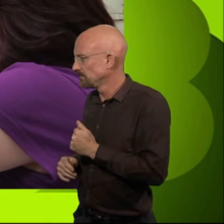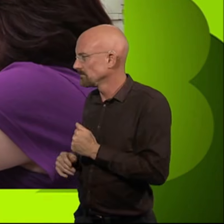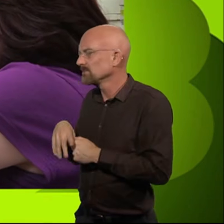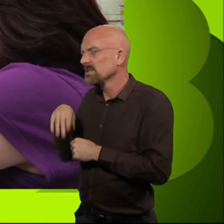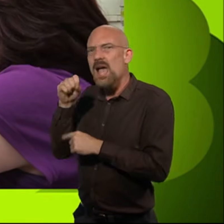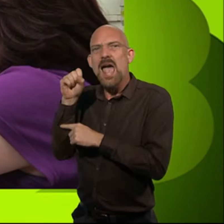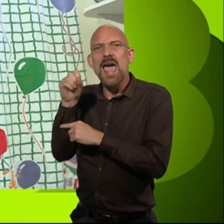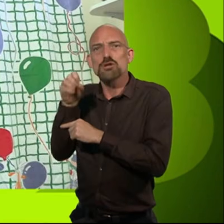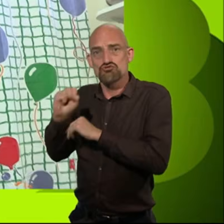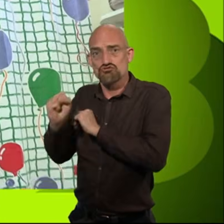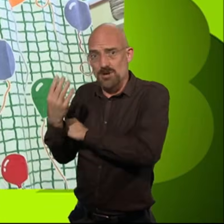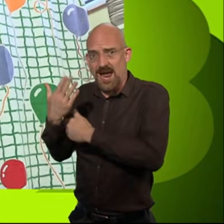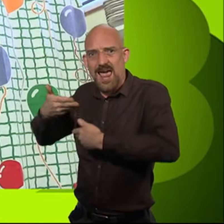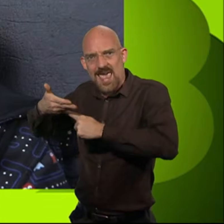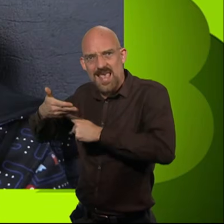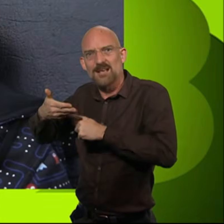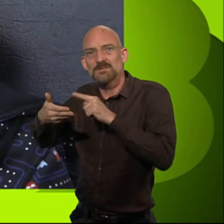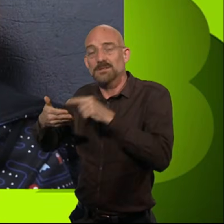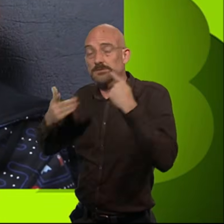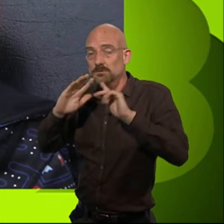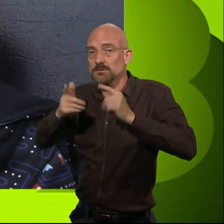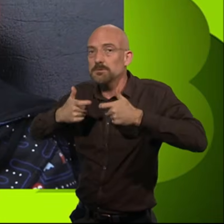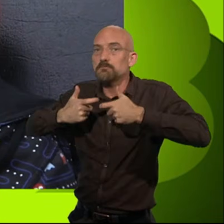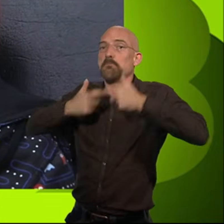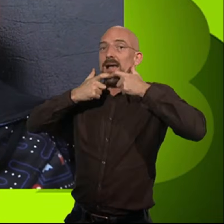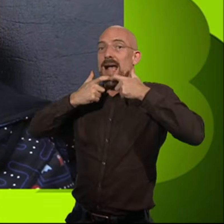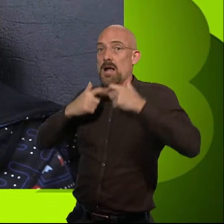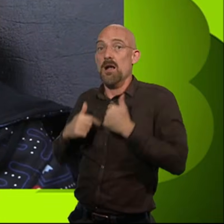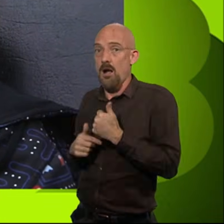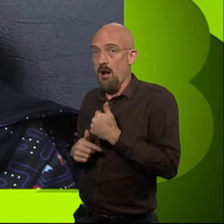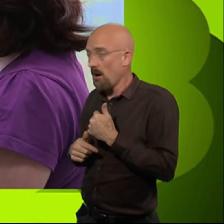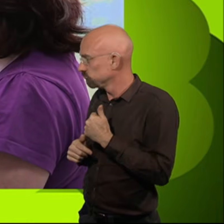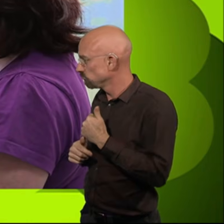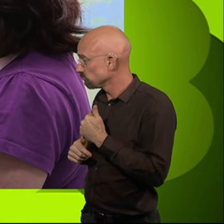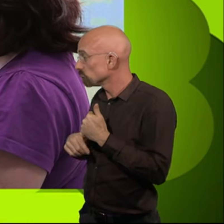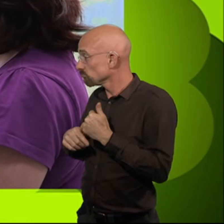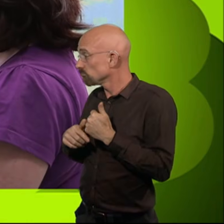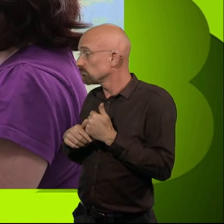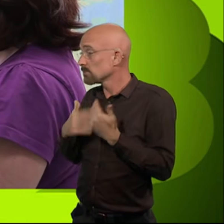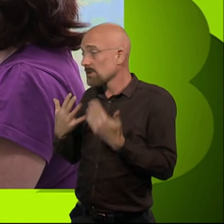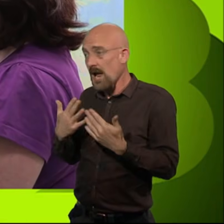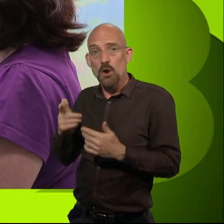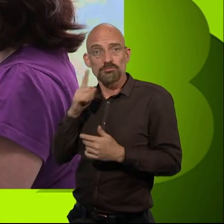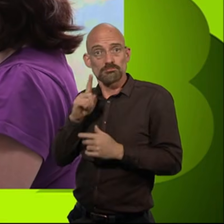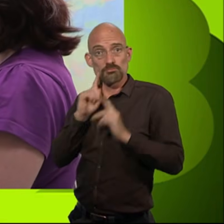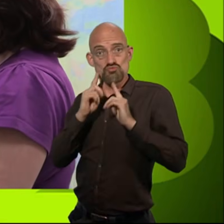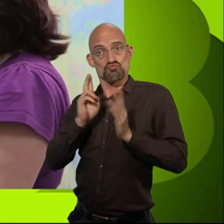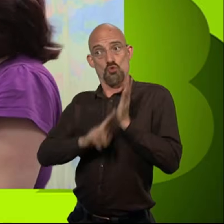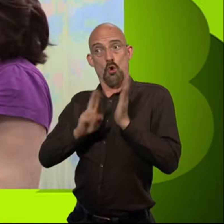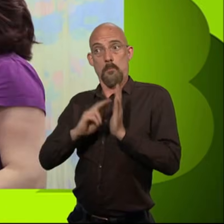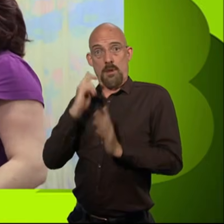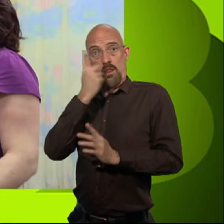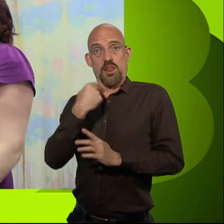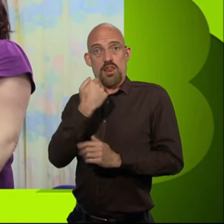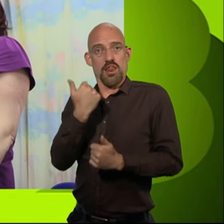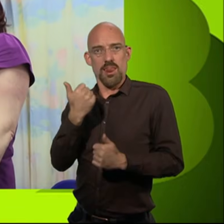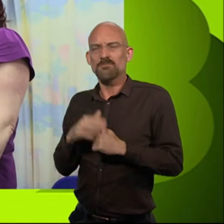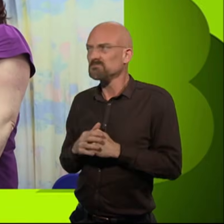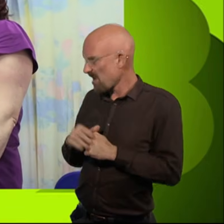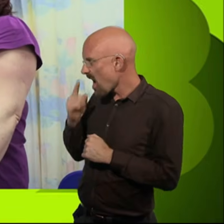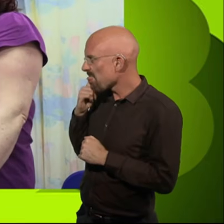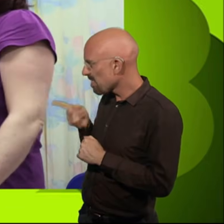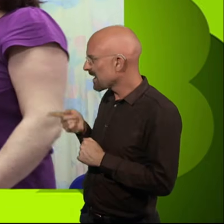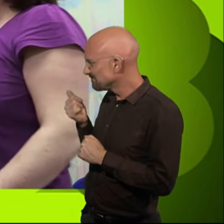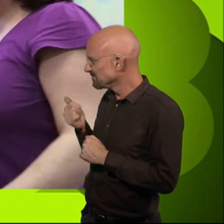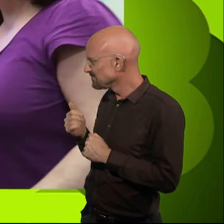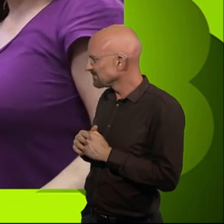looks like it's back? The x-ray looks okay. Is that how she normally looks? Well, Mum will know if she looks right. Do you know? I think it is, yes. You